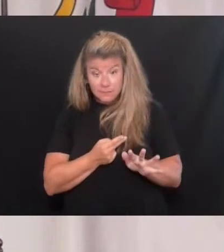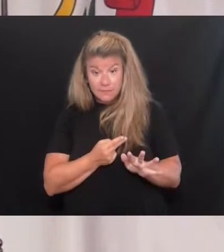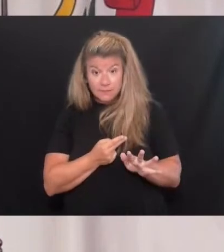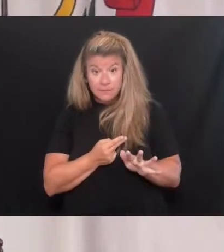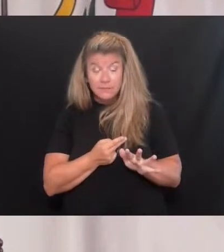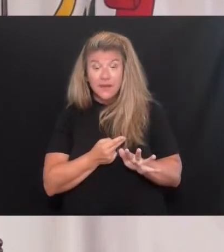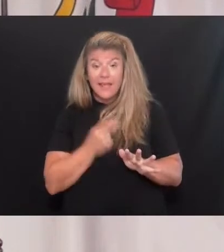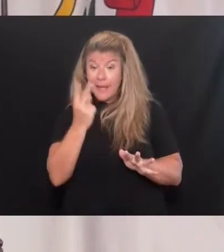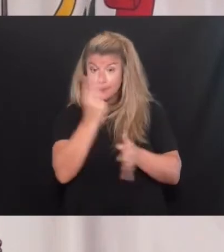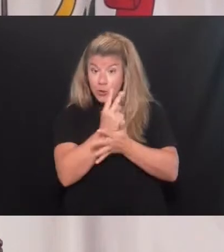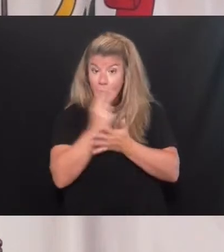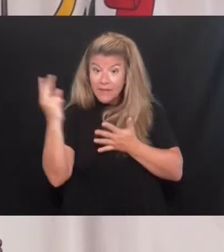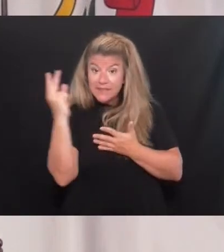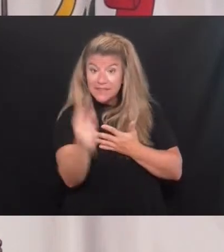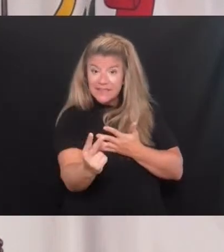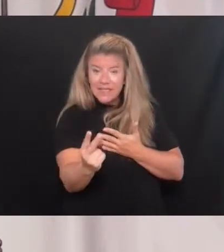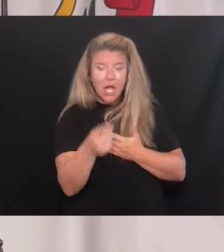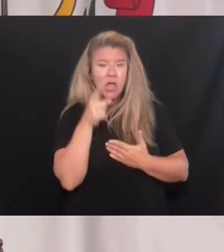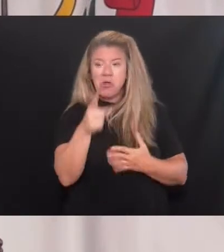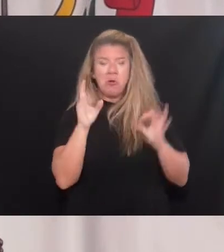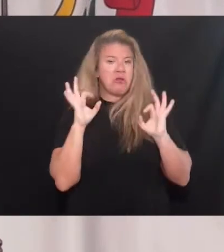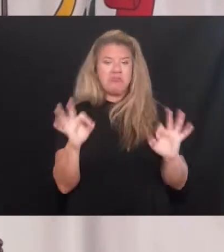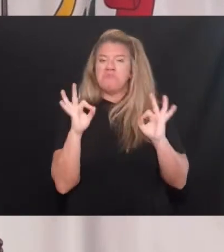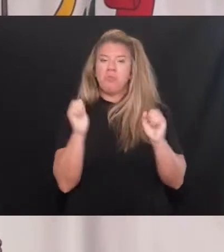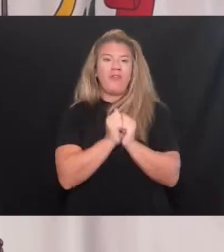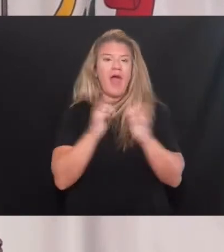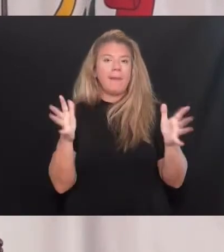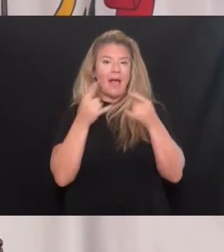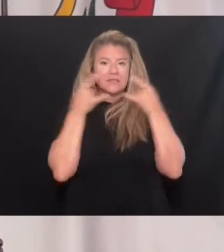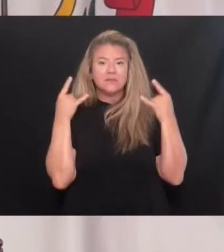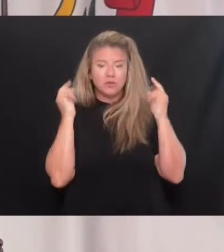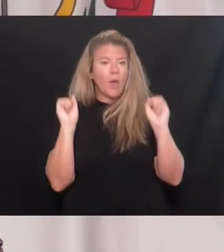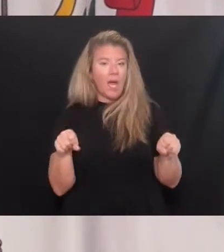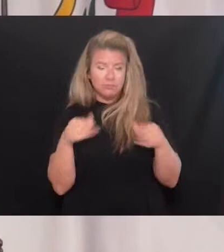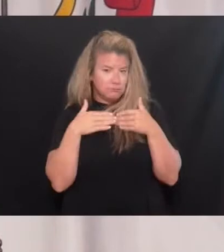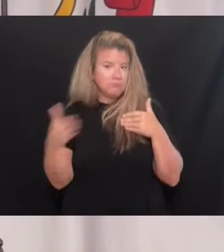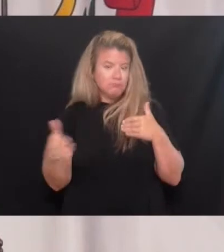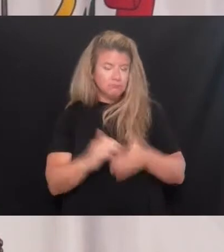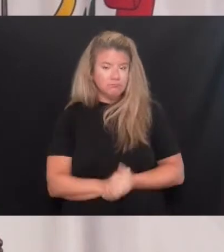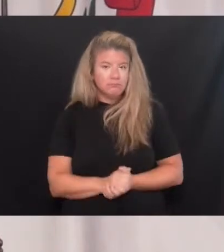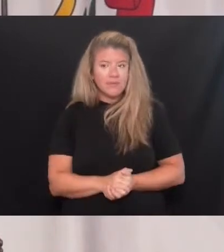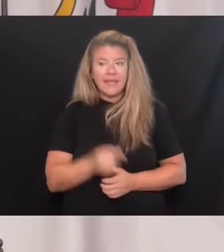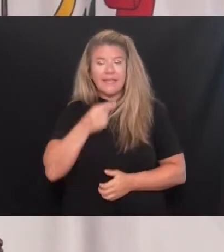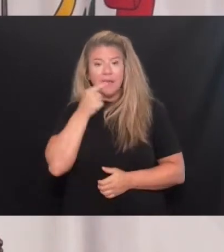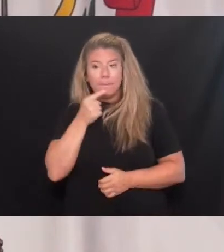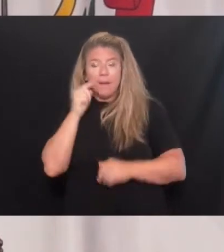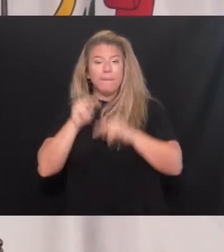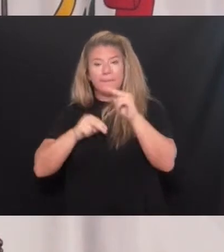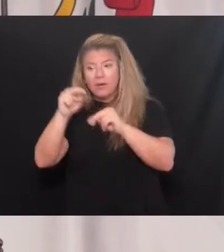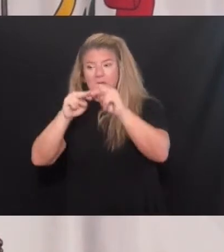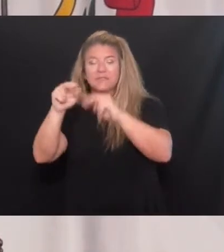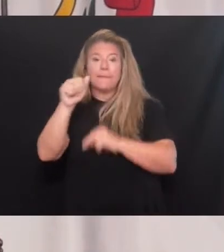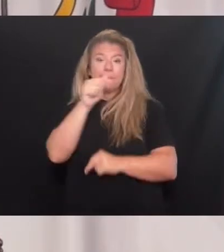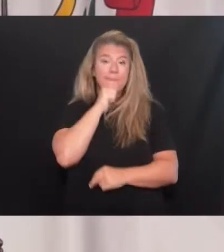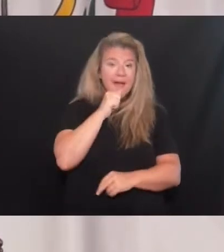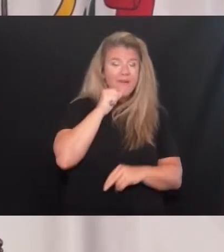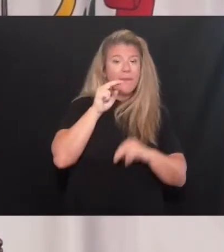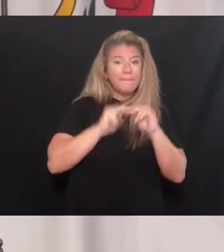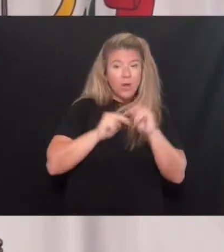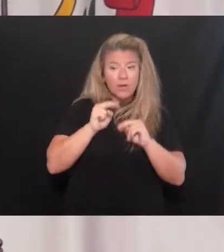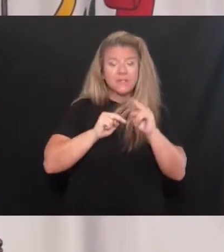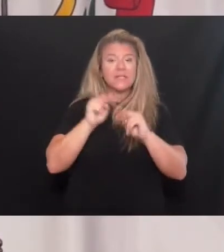cases in 2 weeks, then you're good to go without a mask and everything in our public buildings, in our private buildings as